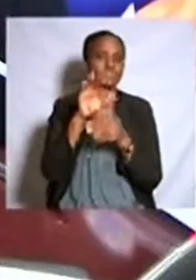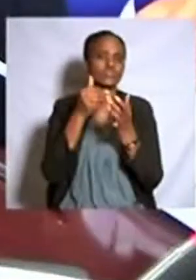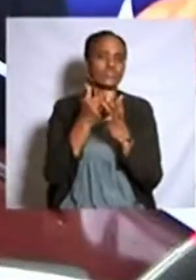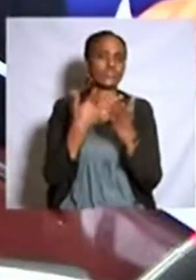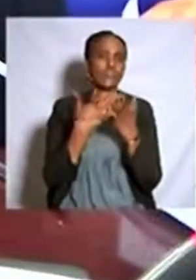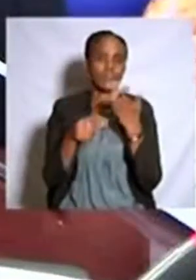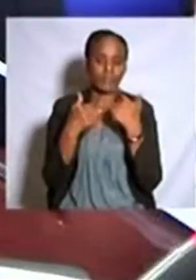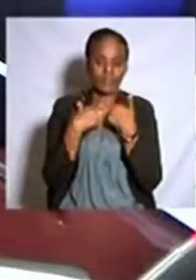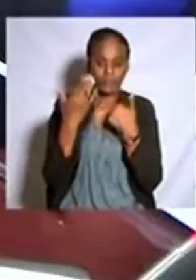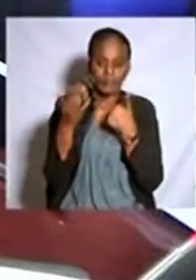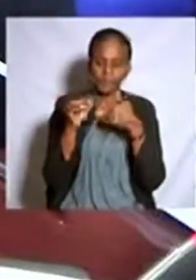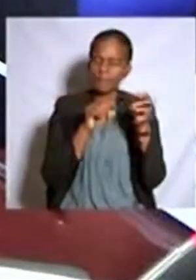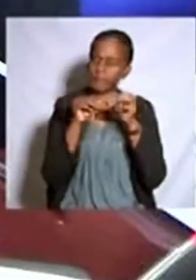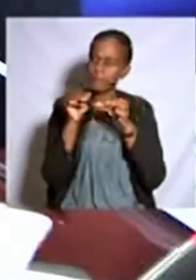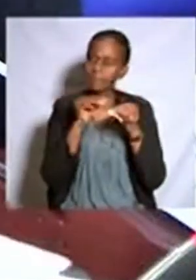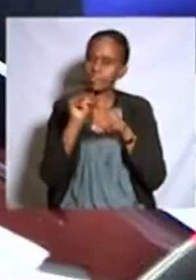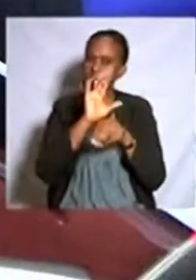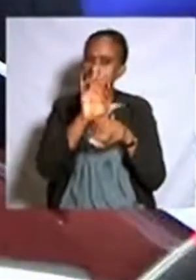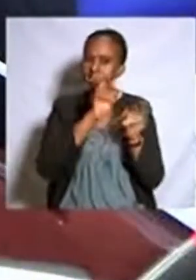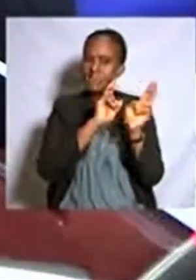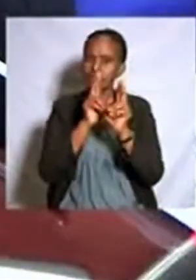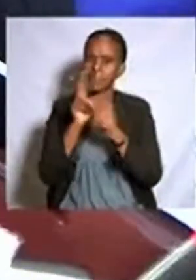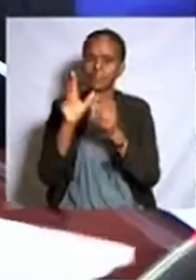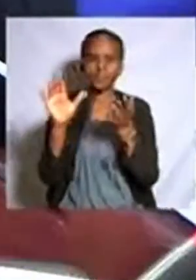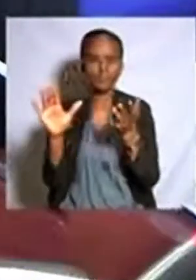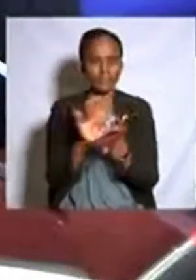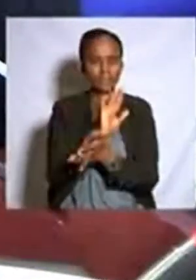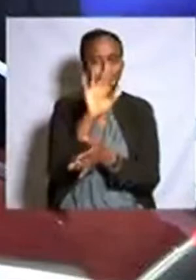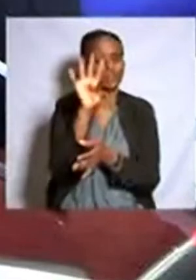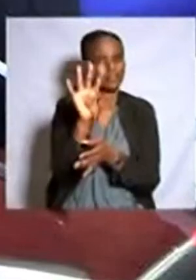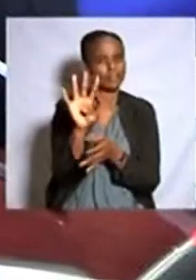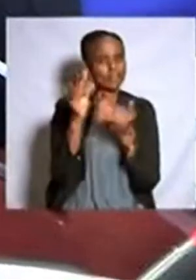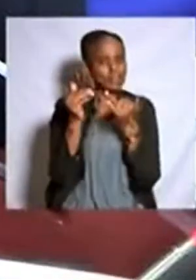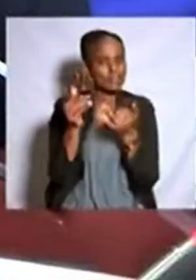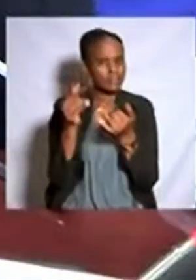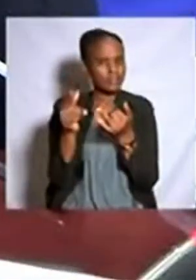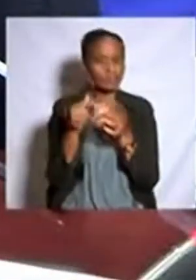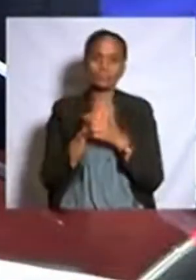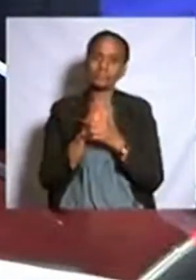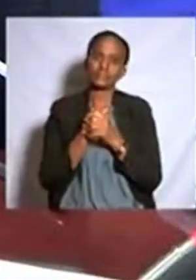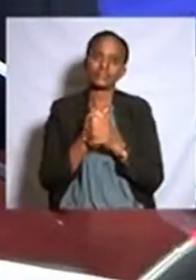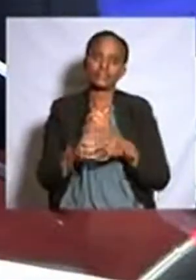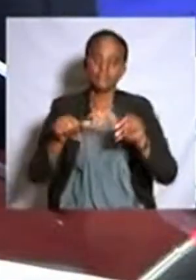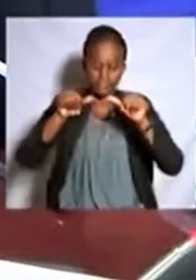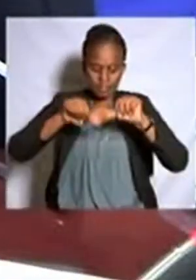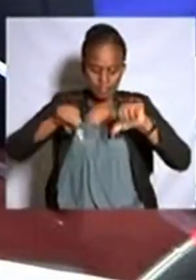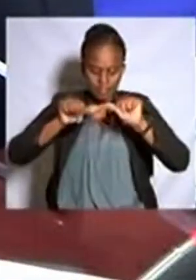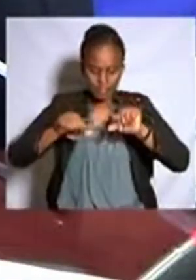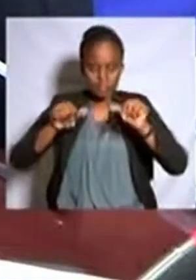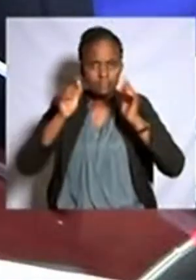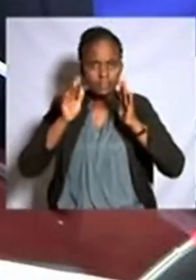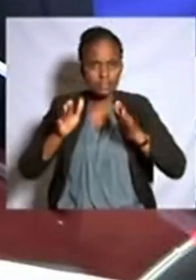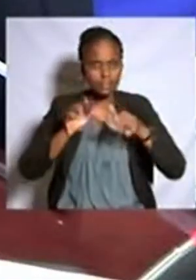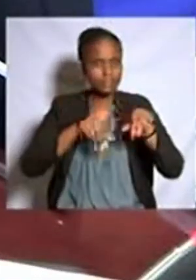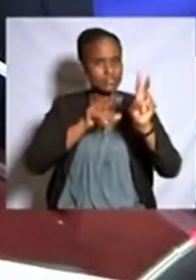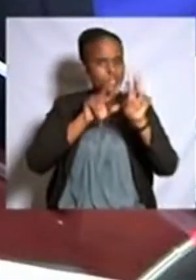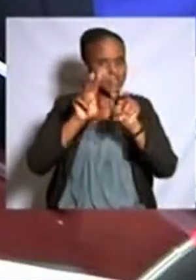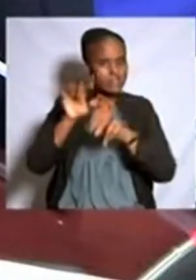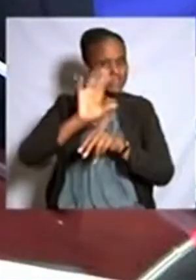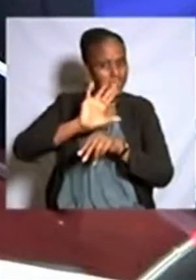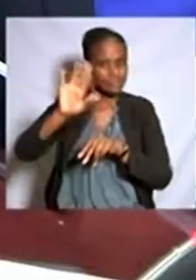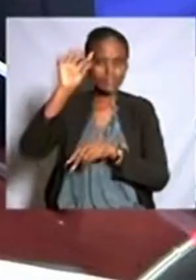In terms of management response, Chair, it's on page 4. The auditor's observation is